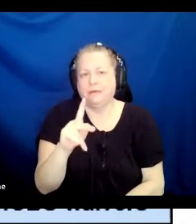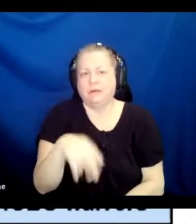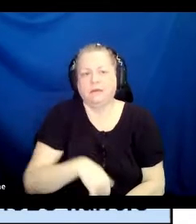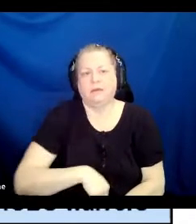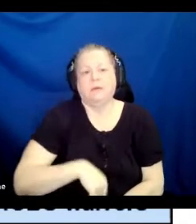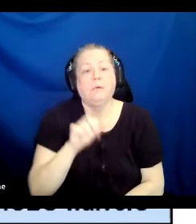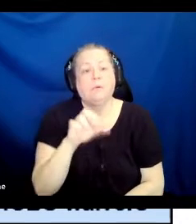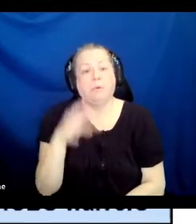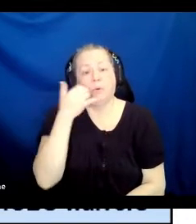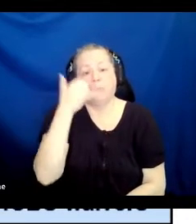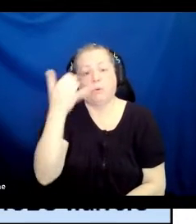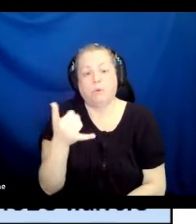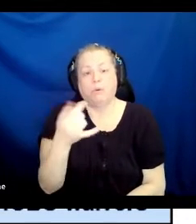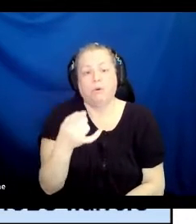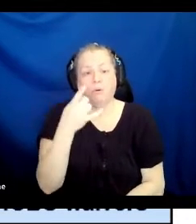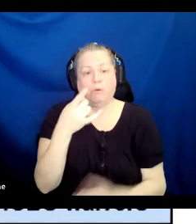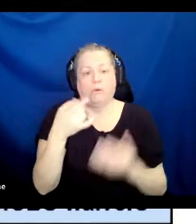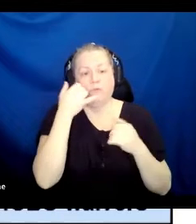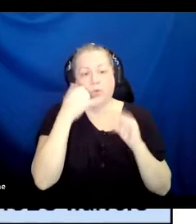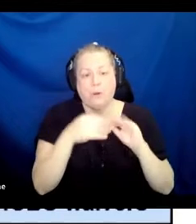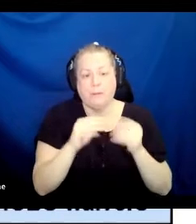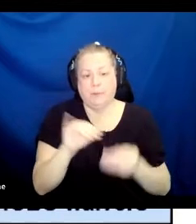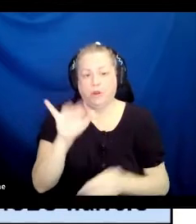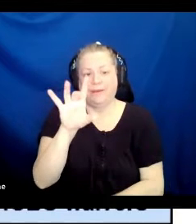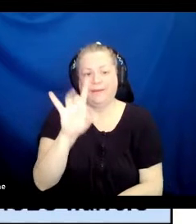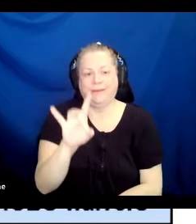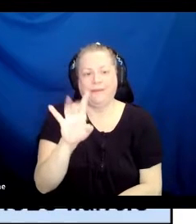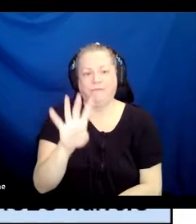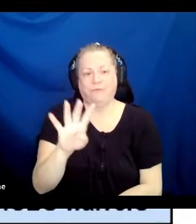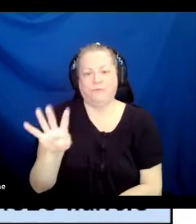by calling this phone number, which is